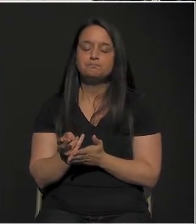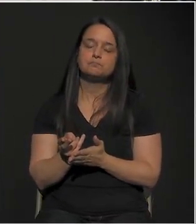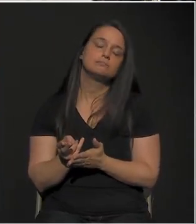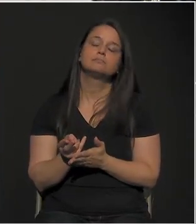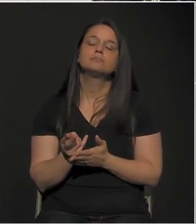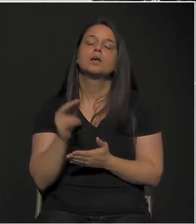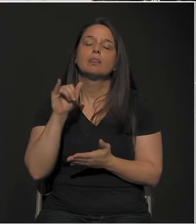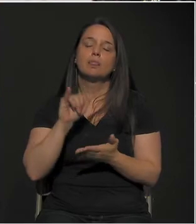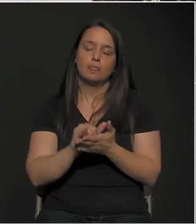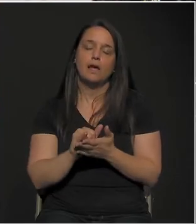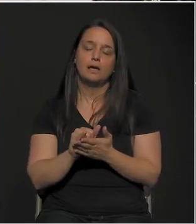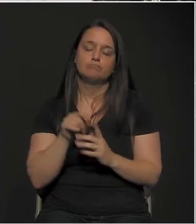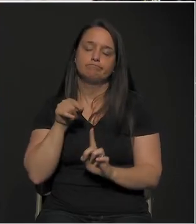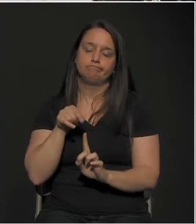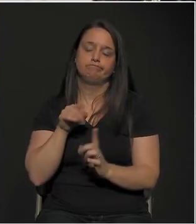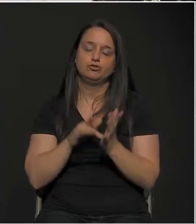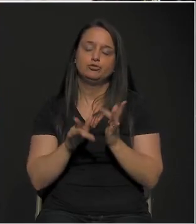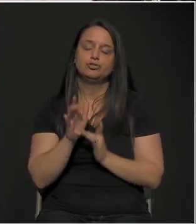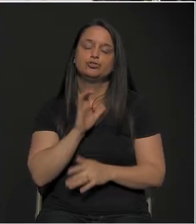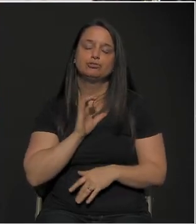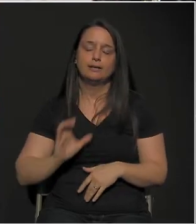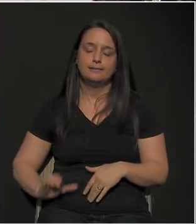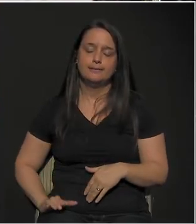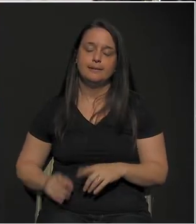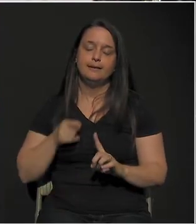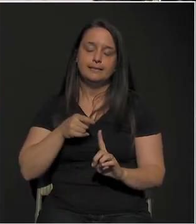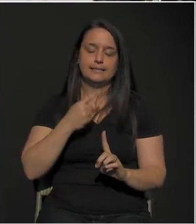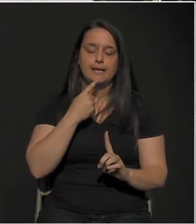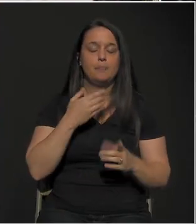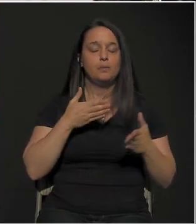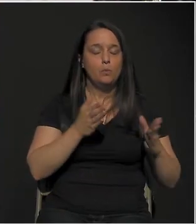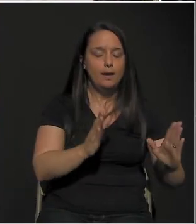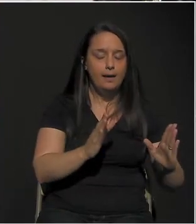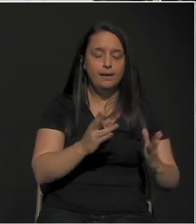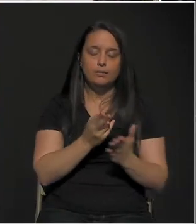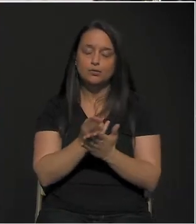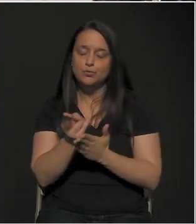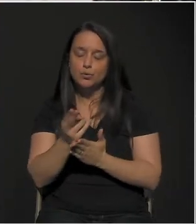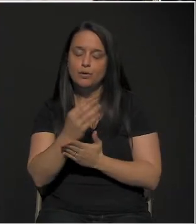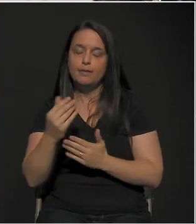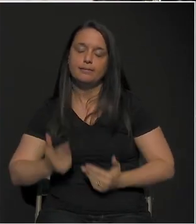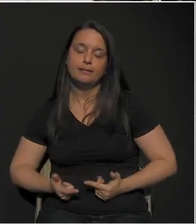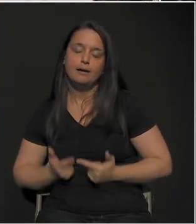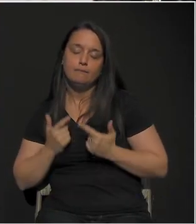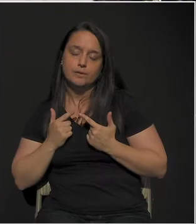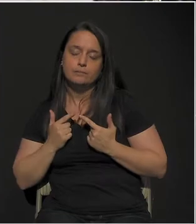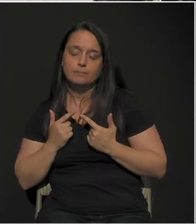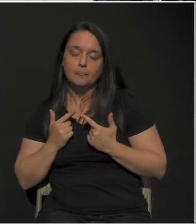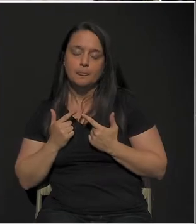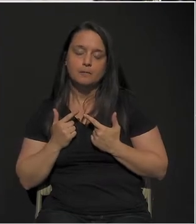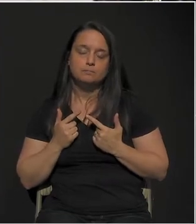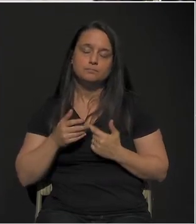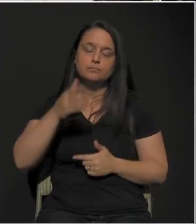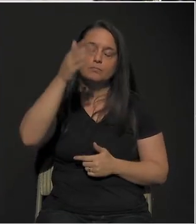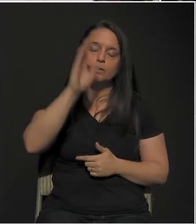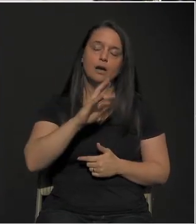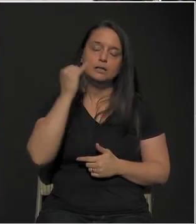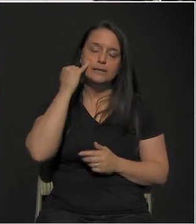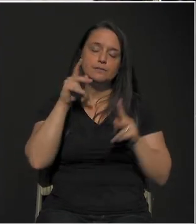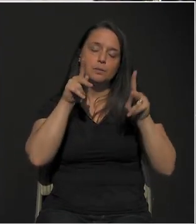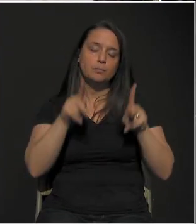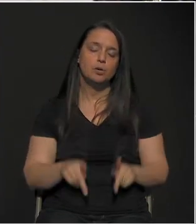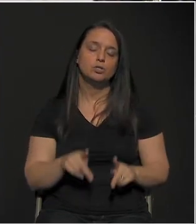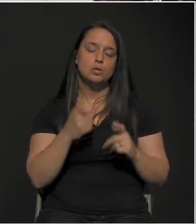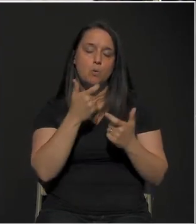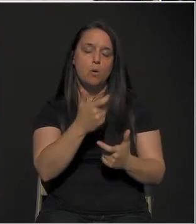that is Jesus Christ. He said it himself, that he was the way, the truth, and the life. God, if there's a person